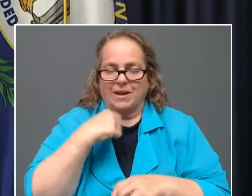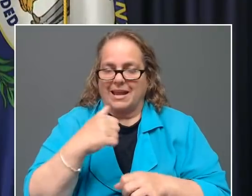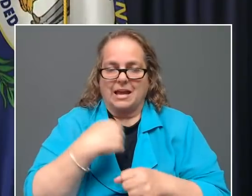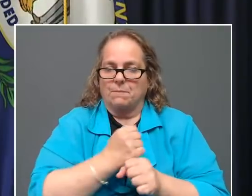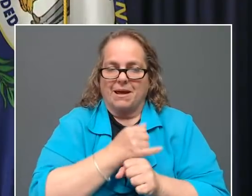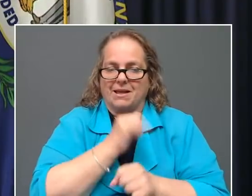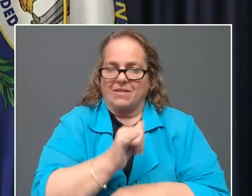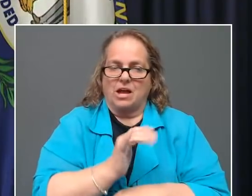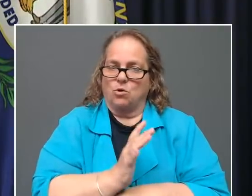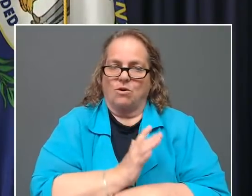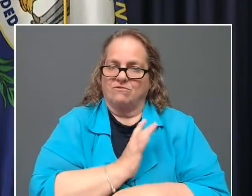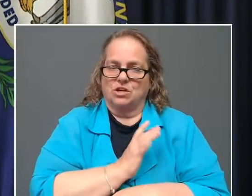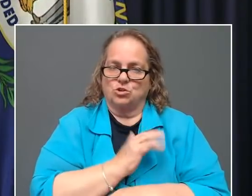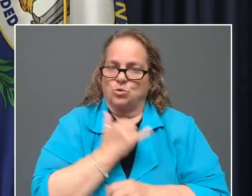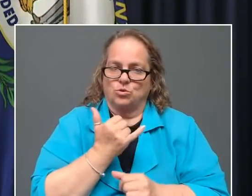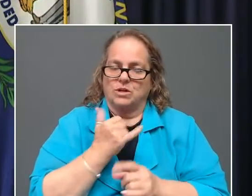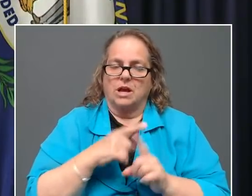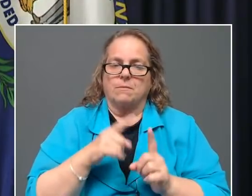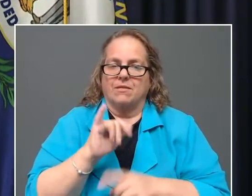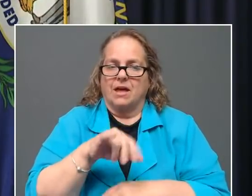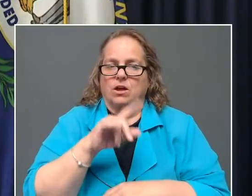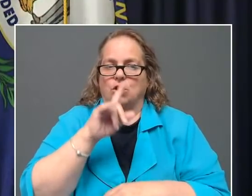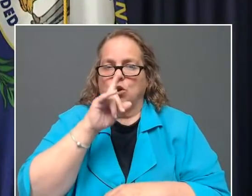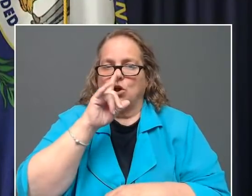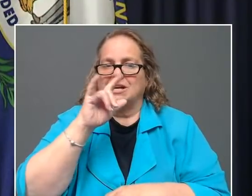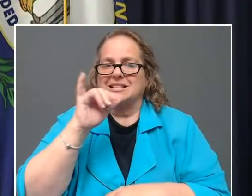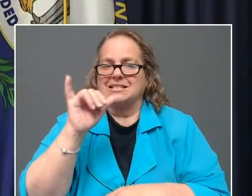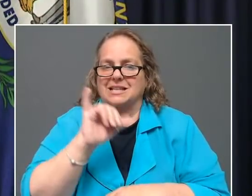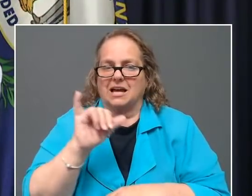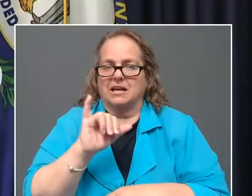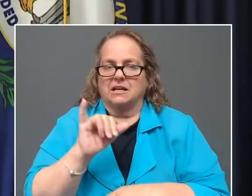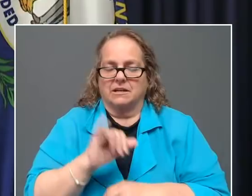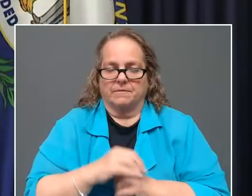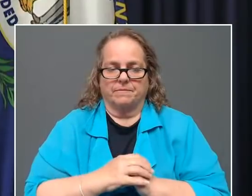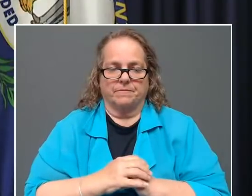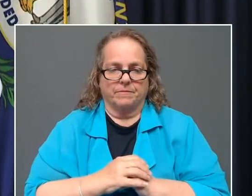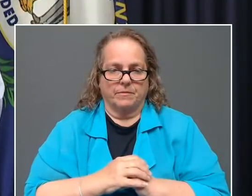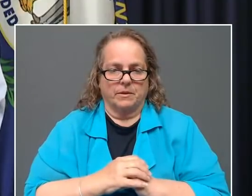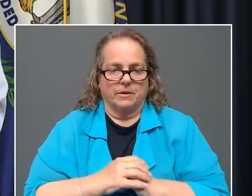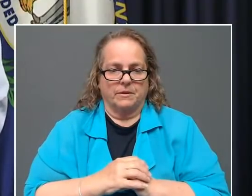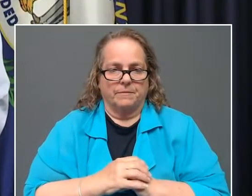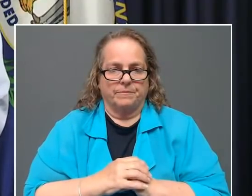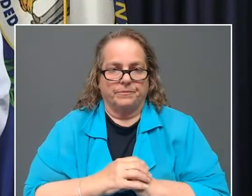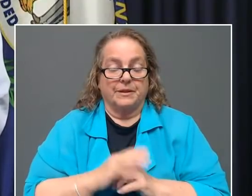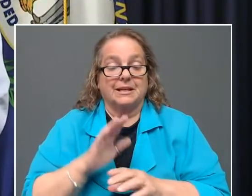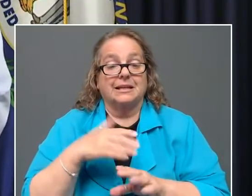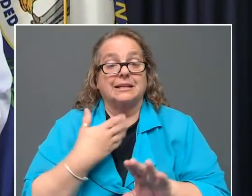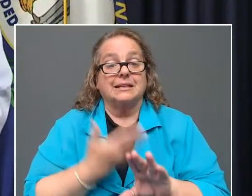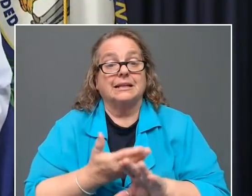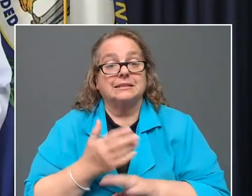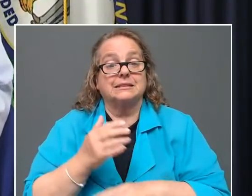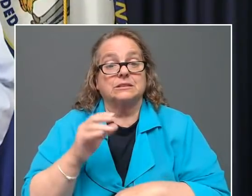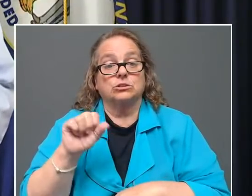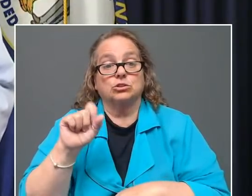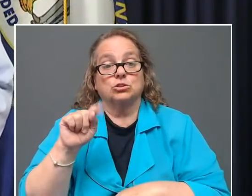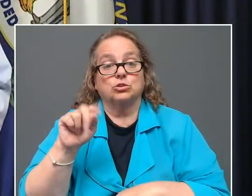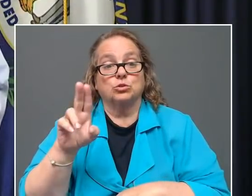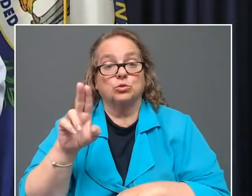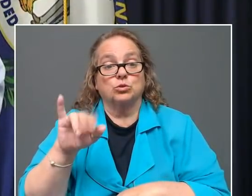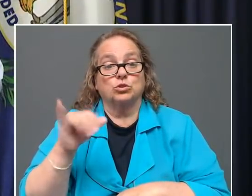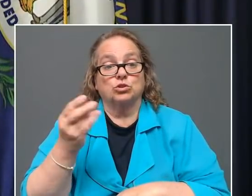that looks like what we located. Next is Stu Johnson